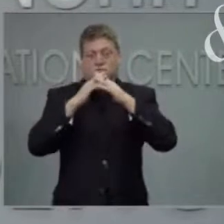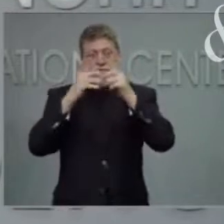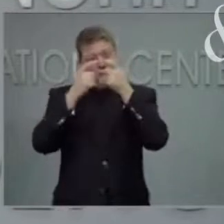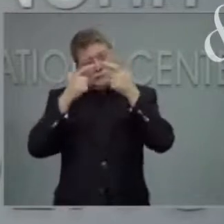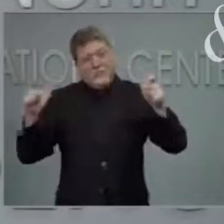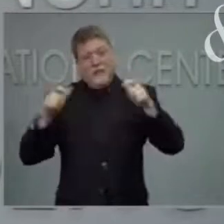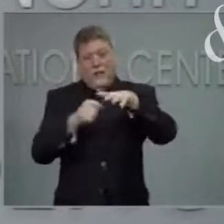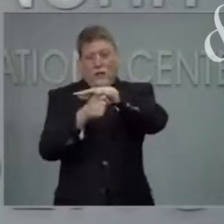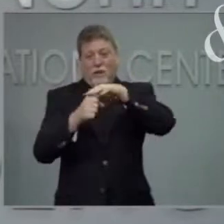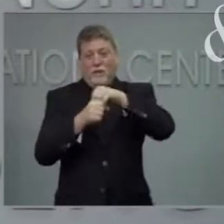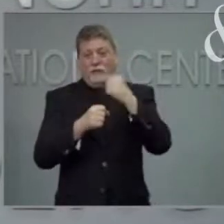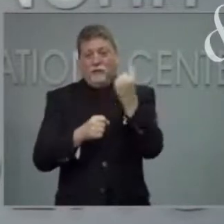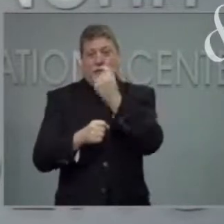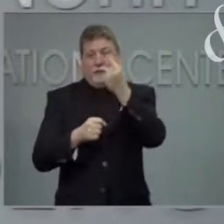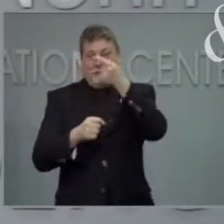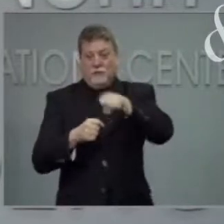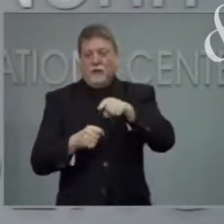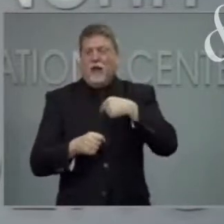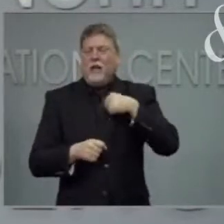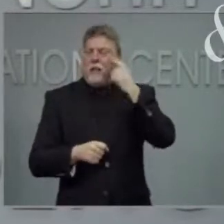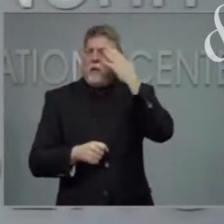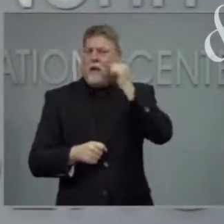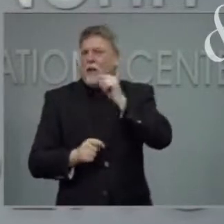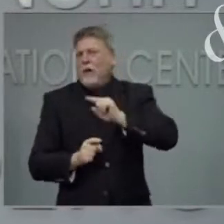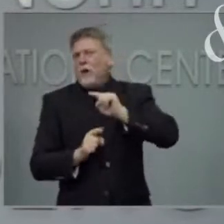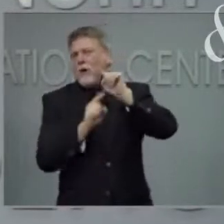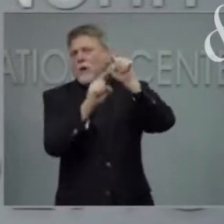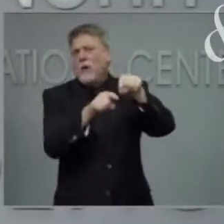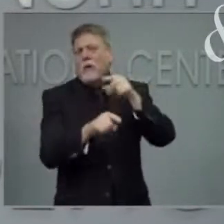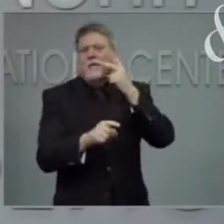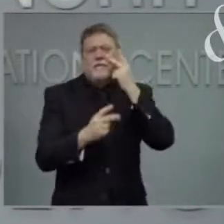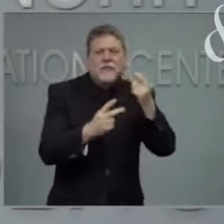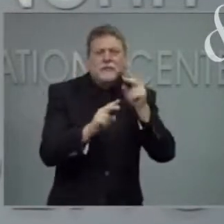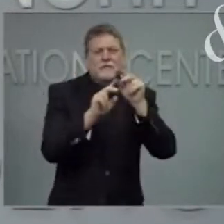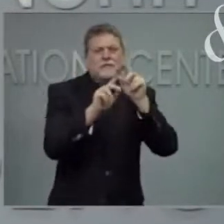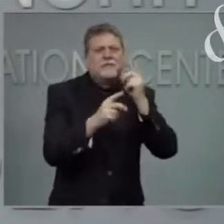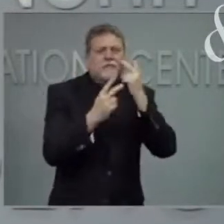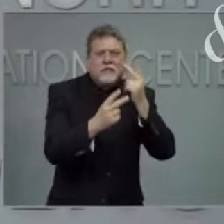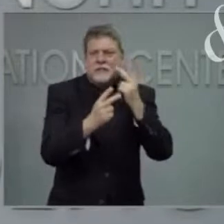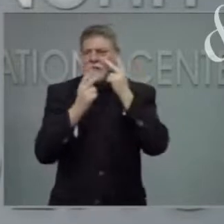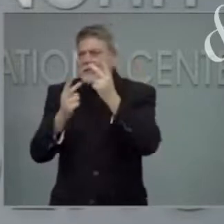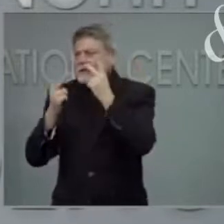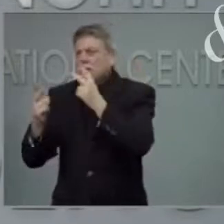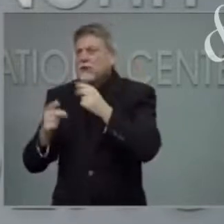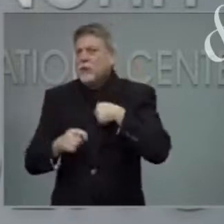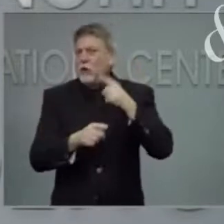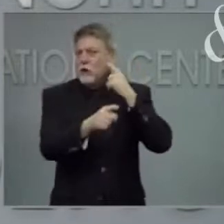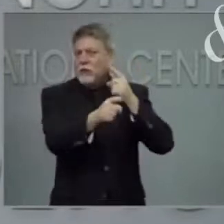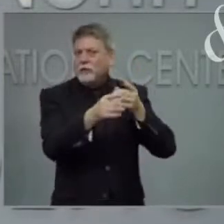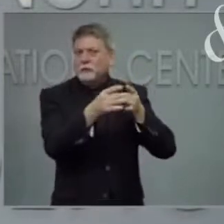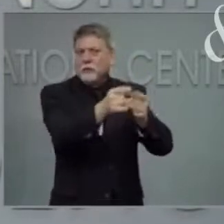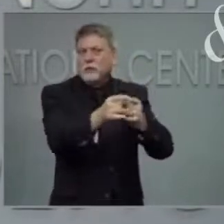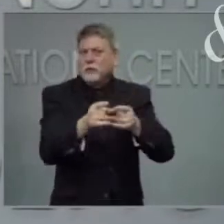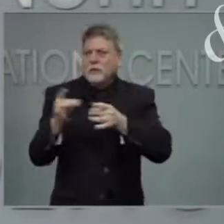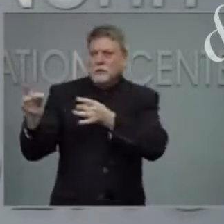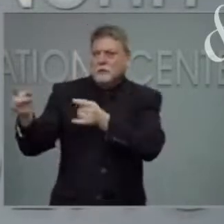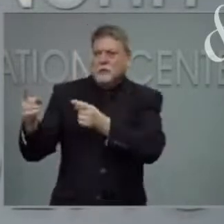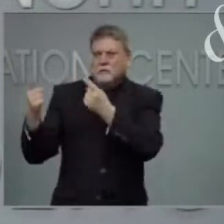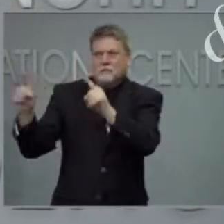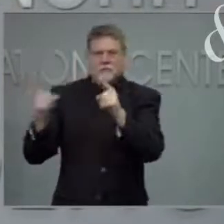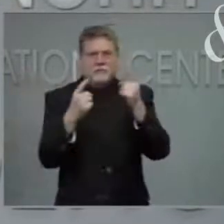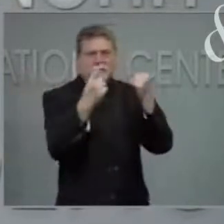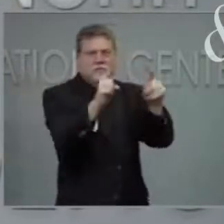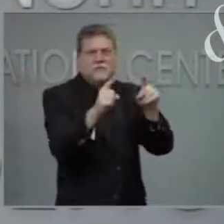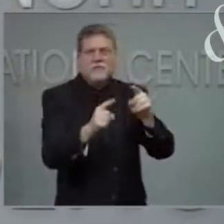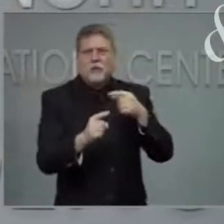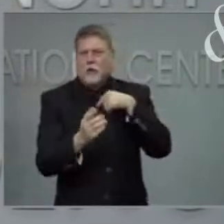week. I thought it'd be a good idea to go out and see some sites that we have heard that are being run very efficiently, to see